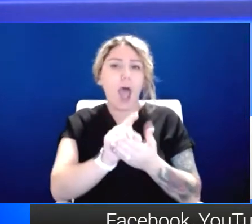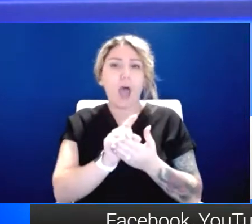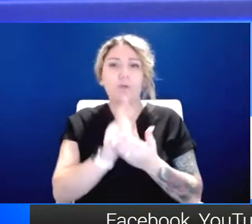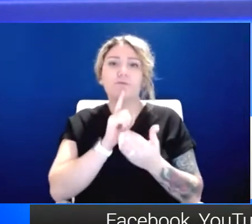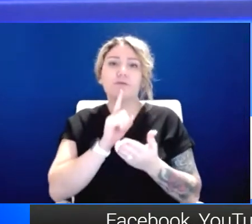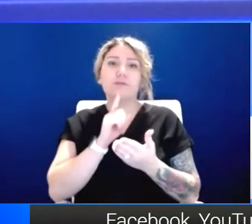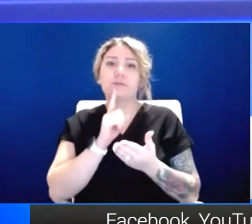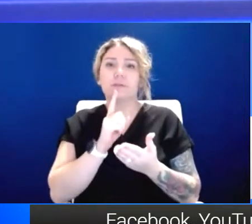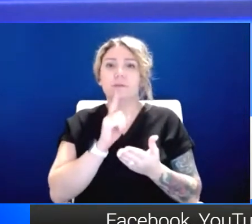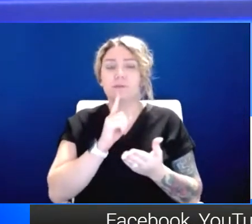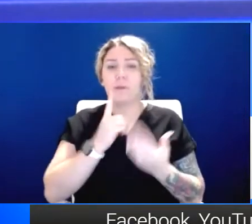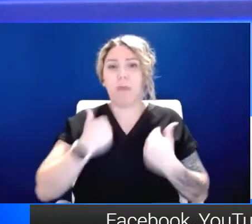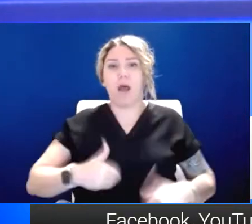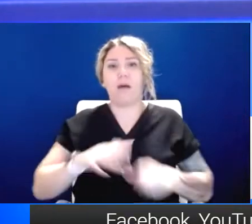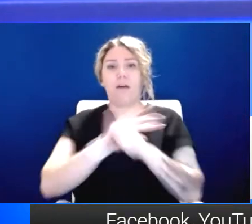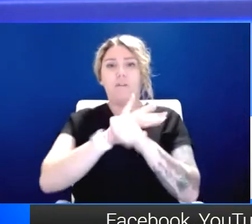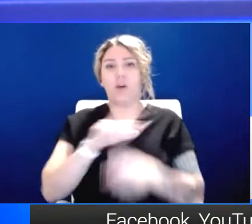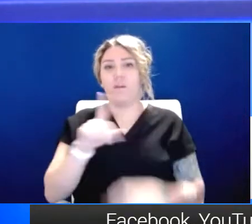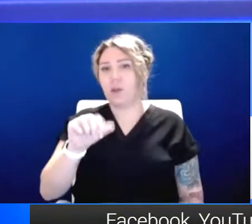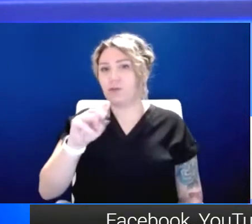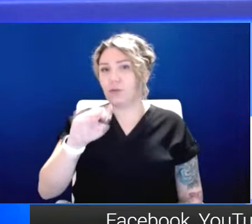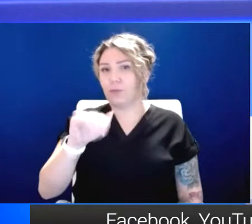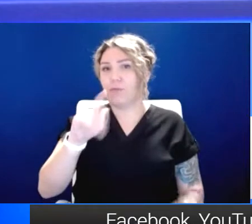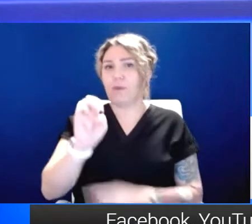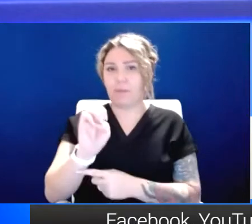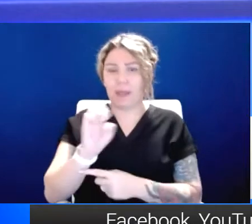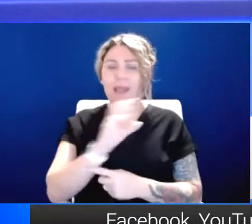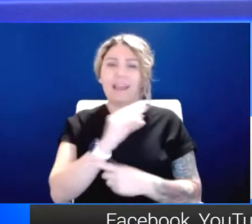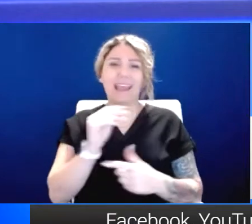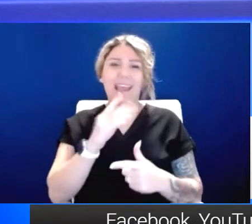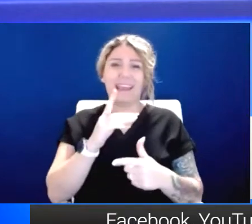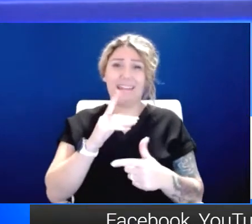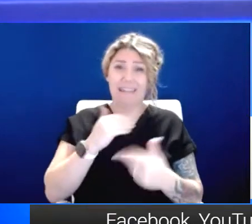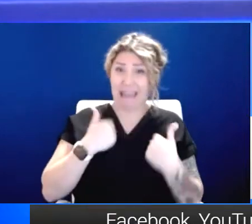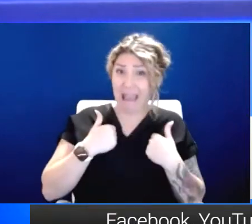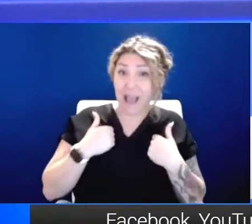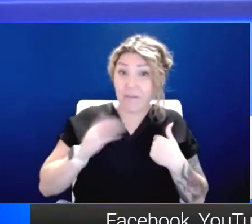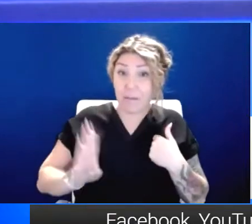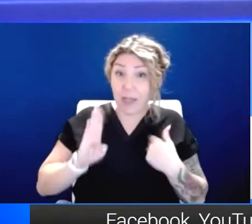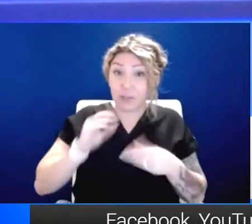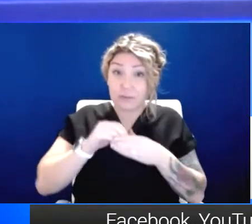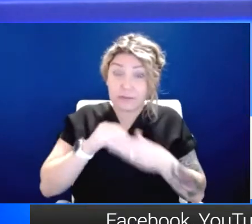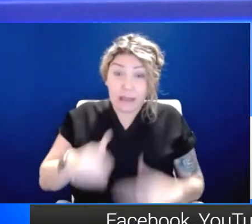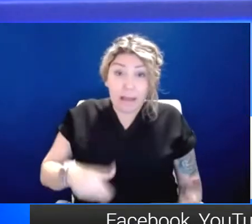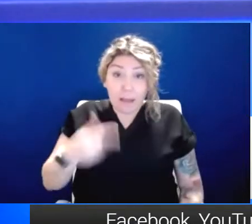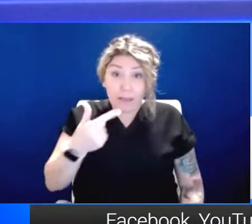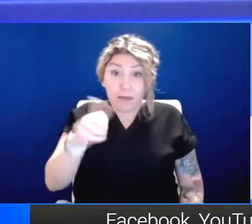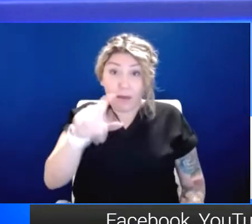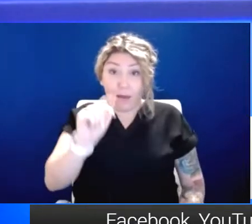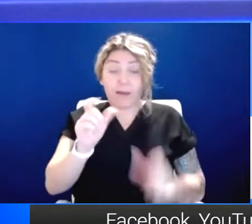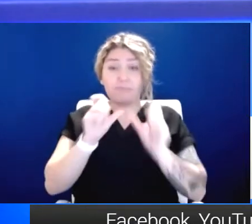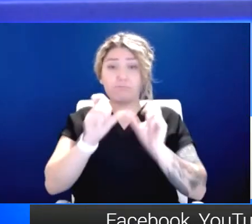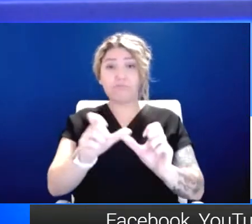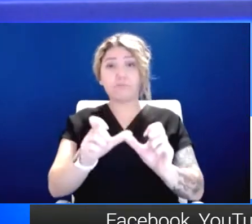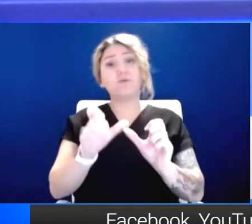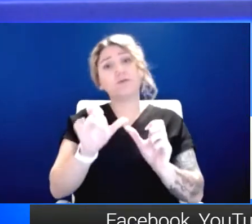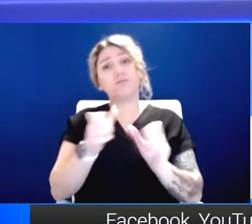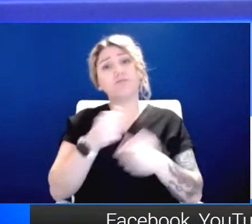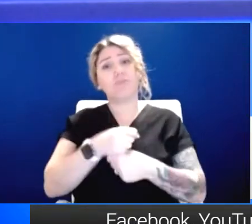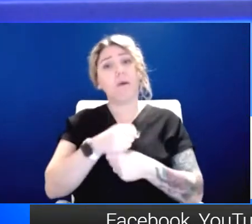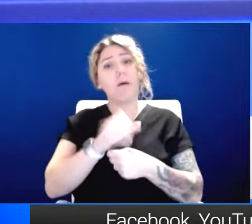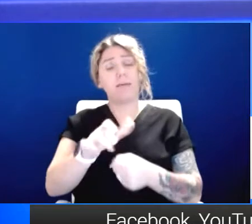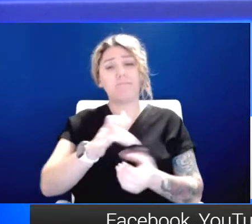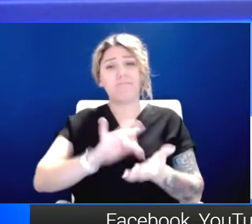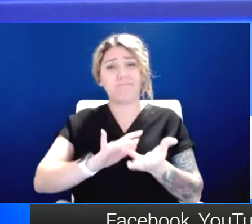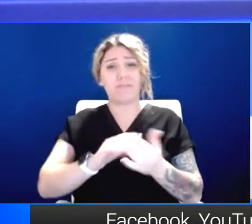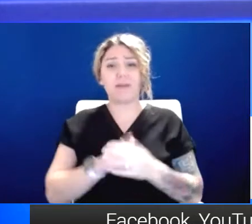great thing if we can actually have a bacteria in the gut that can continuously produce this drug. Of course, like I said, this is